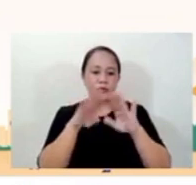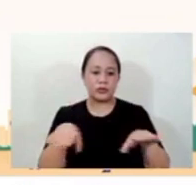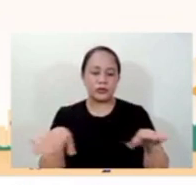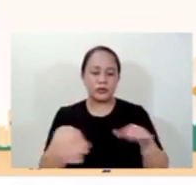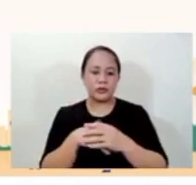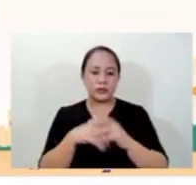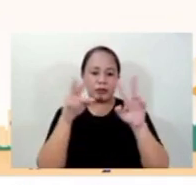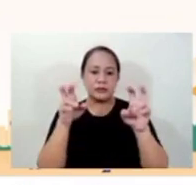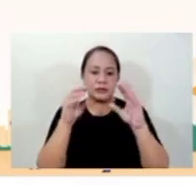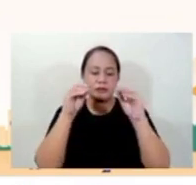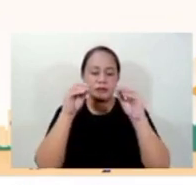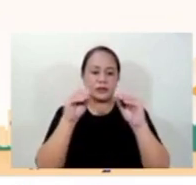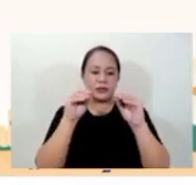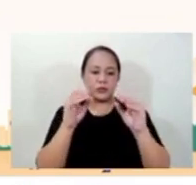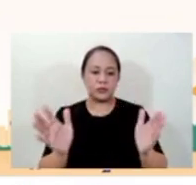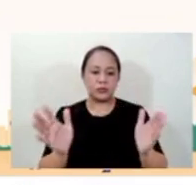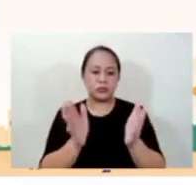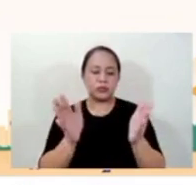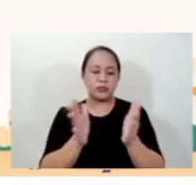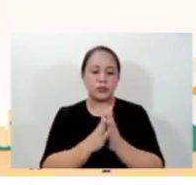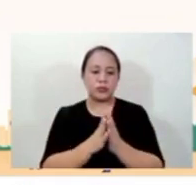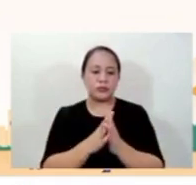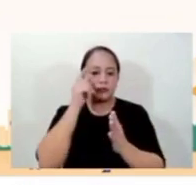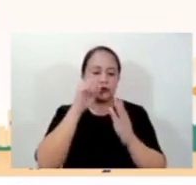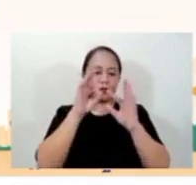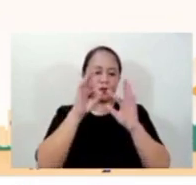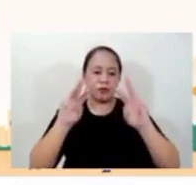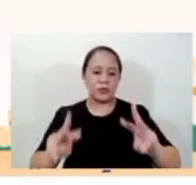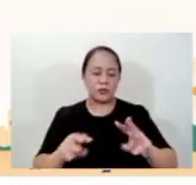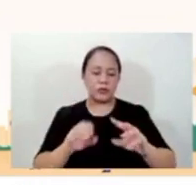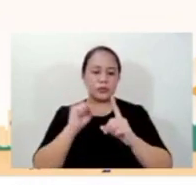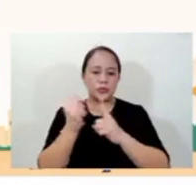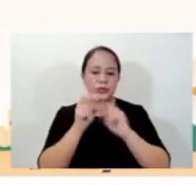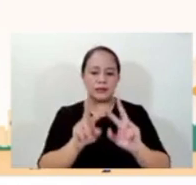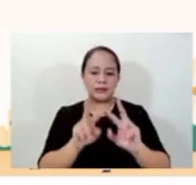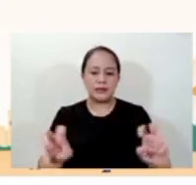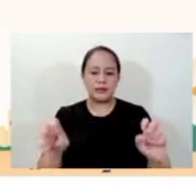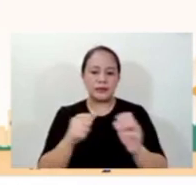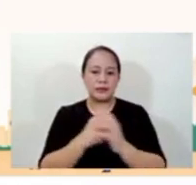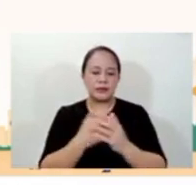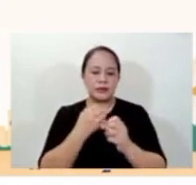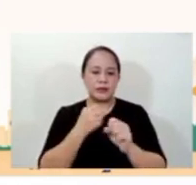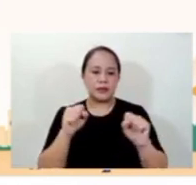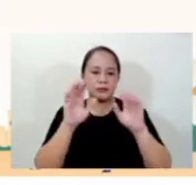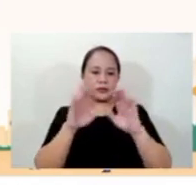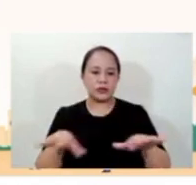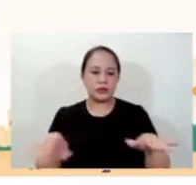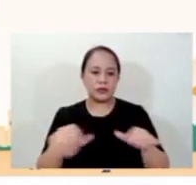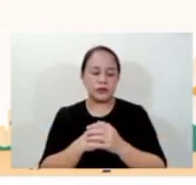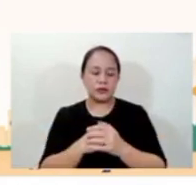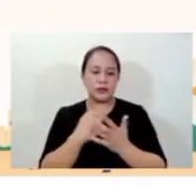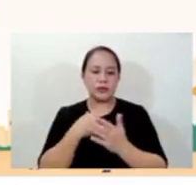titled Teacher Motivation, Theoretical Framework, Situation Analysis of the Save the Children by